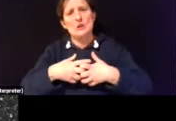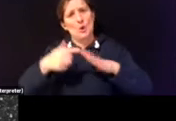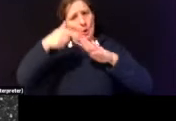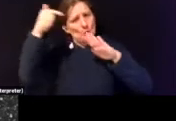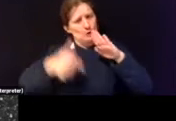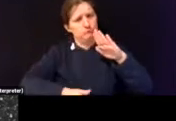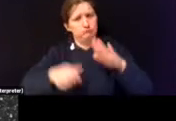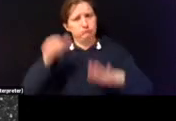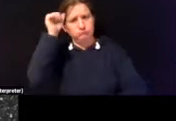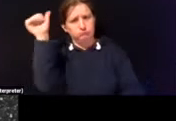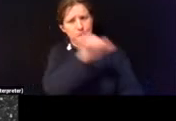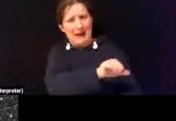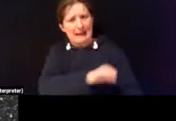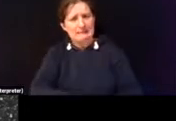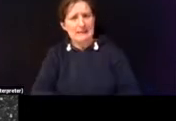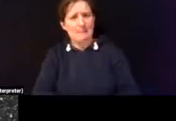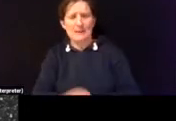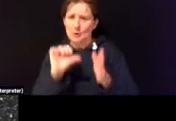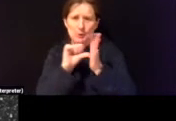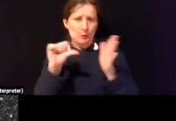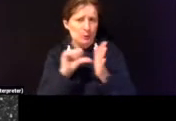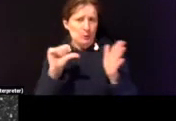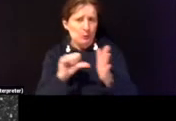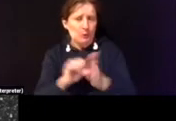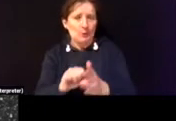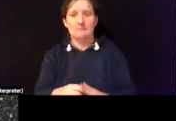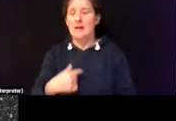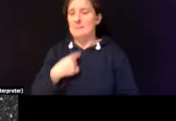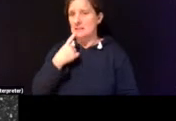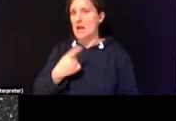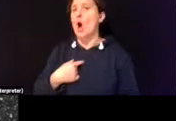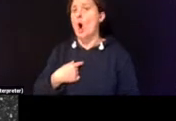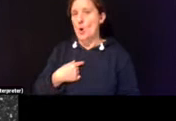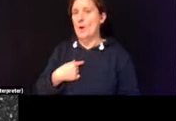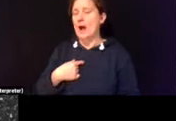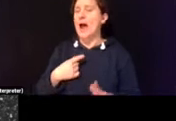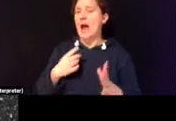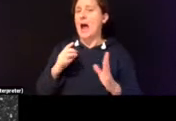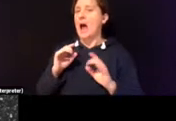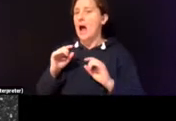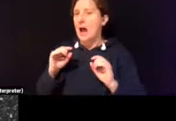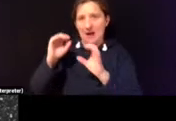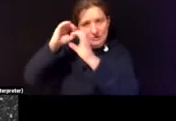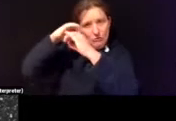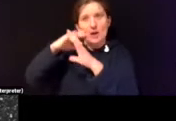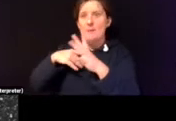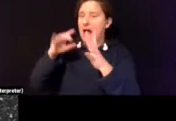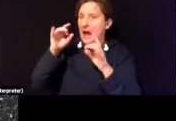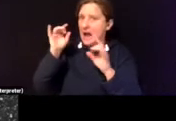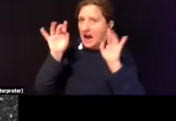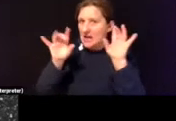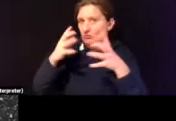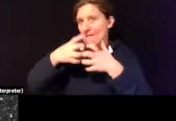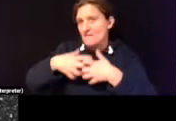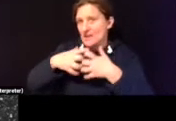subject. People often, when I tell them that I'm an astronomer, say, well, you must be very clever, which is sort